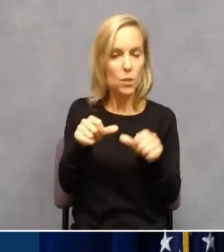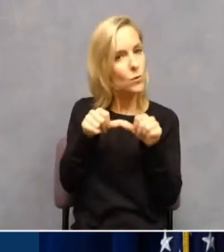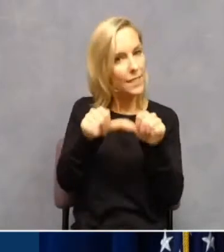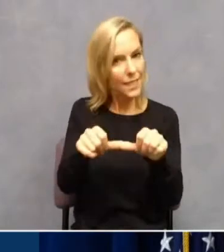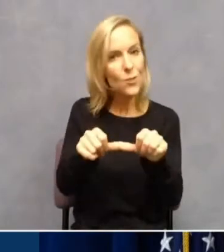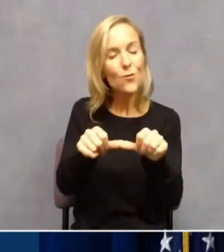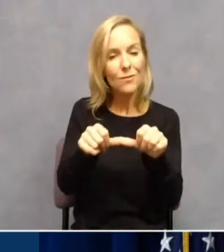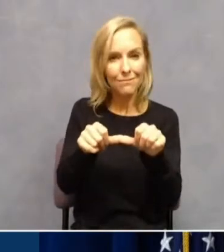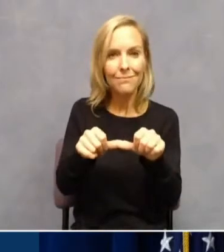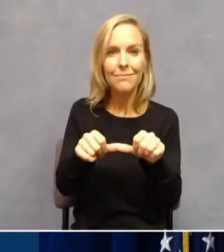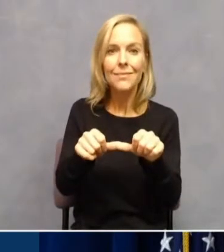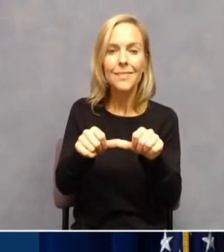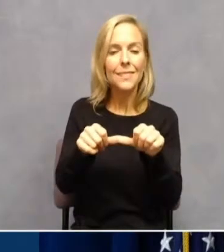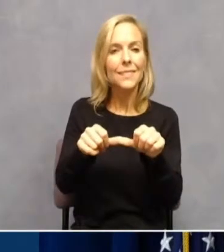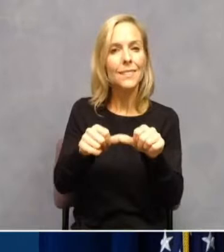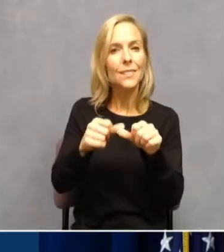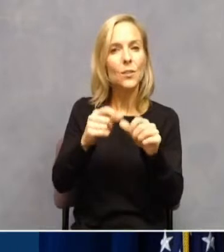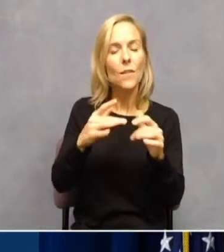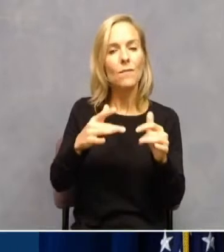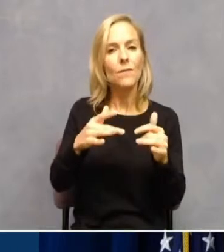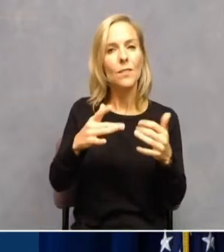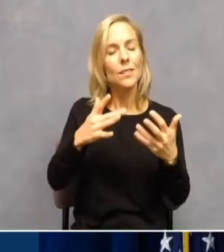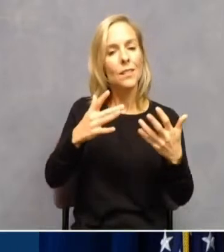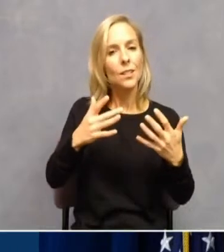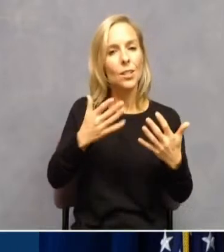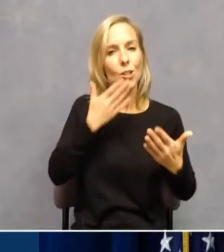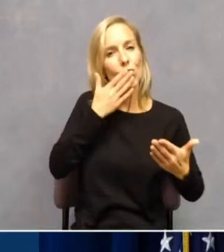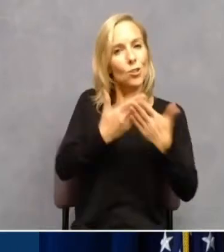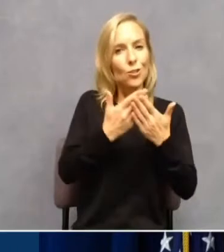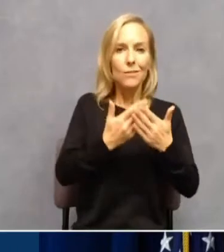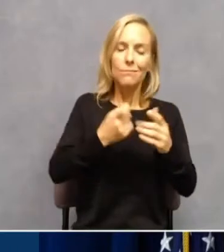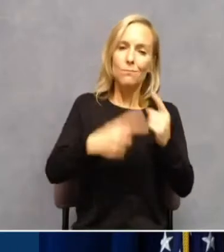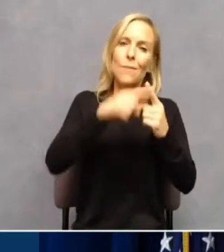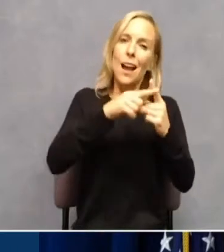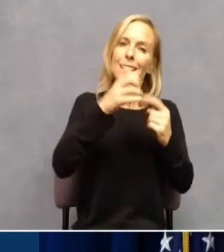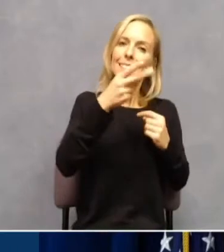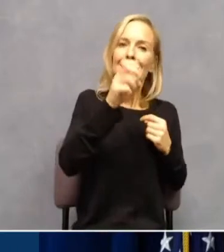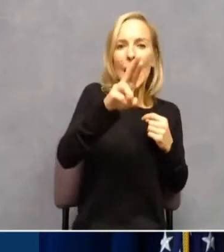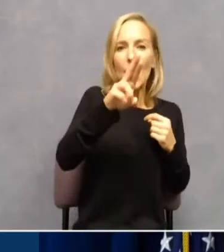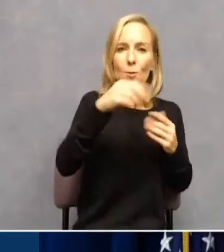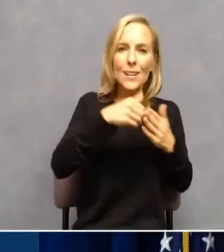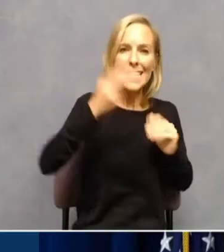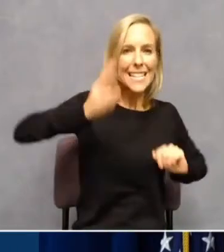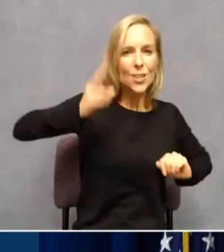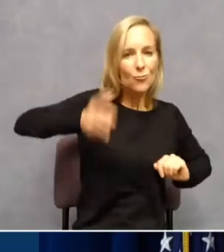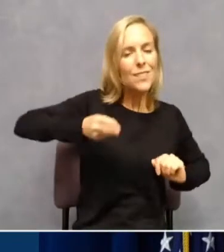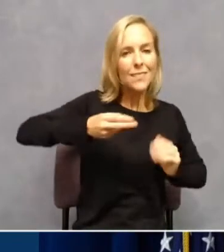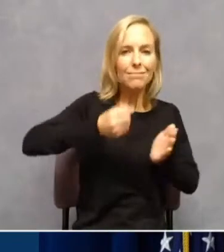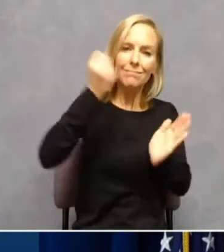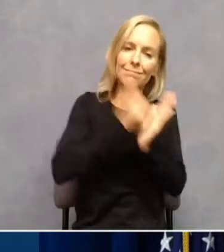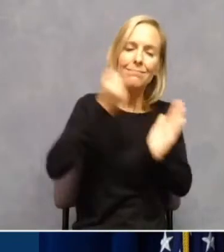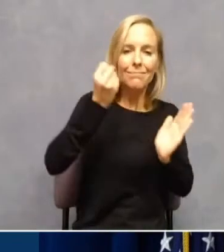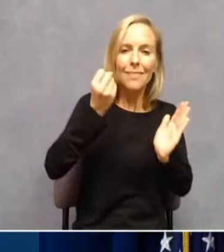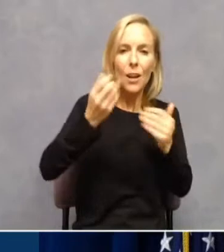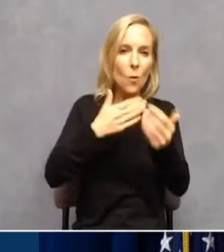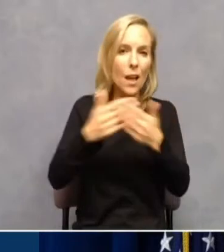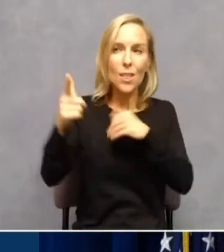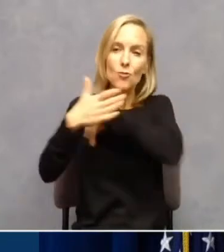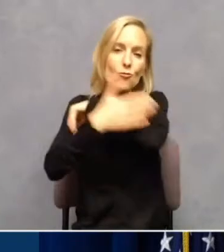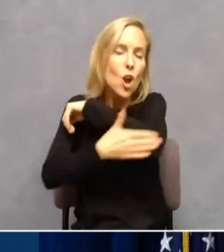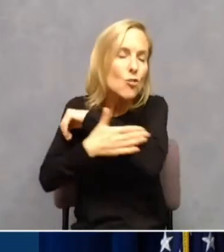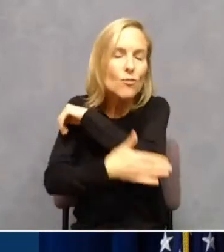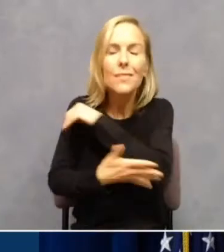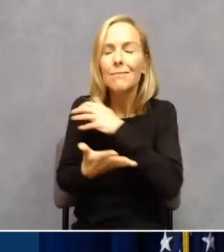write a positive chapter in our history here in Kentucky, where we lead, whether that's the country, whether that's the right